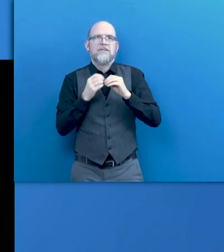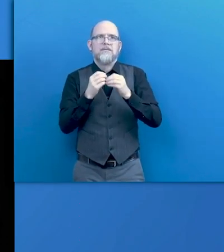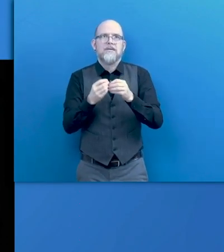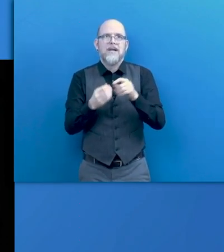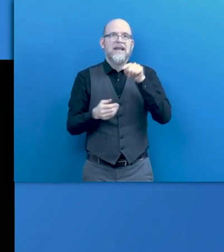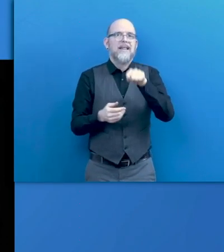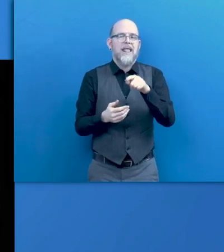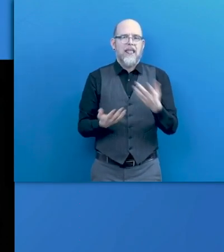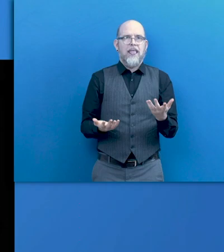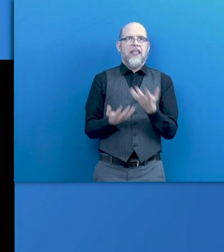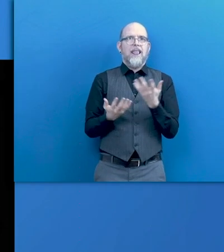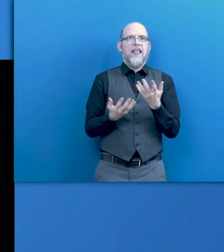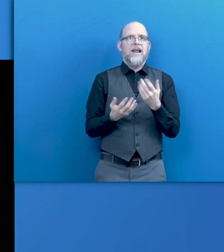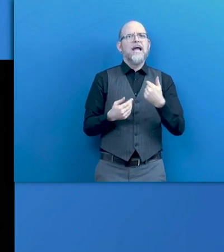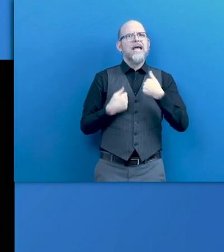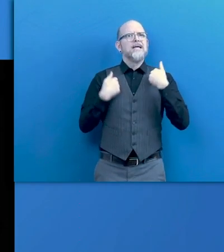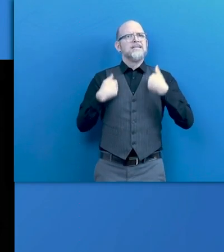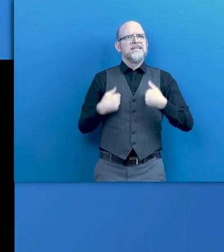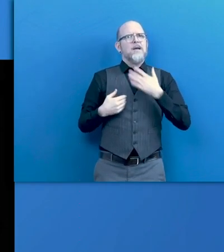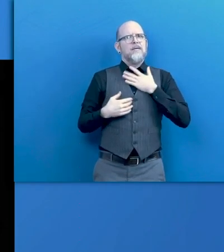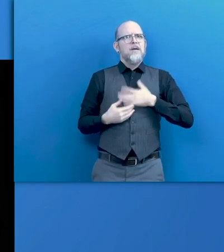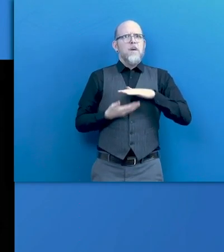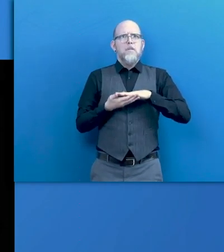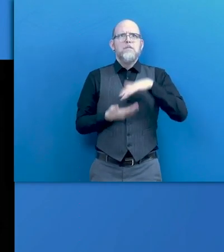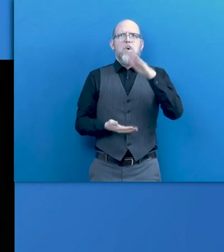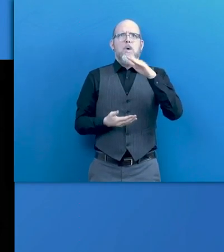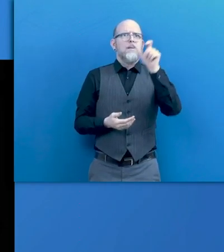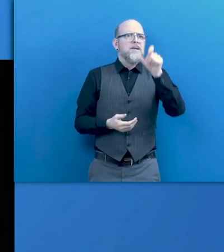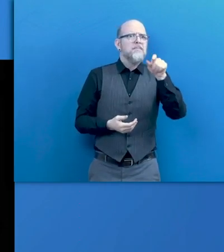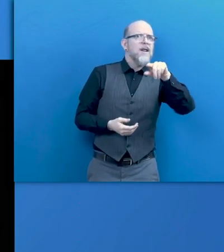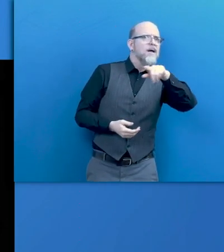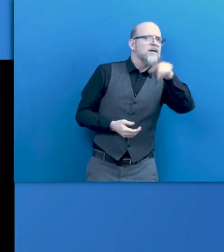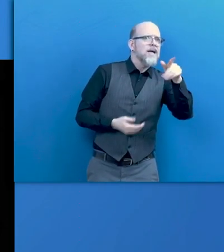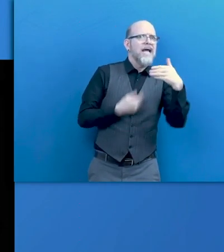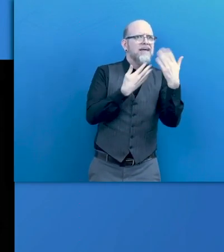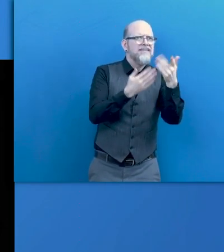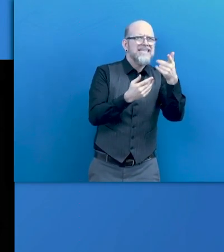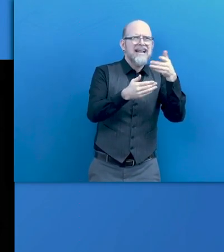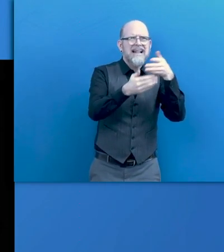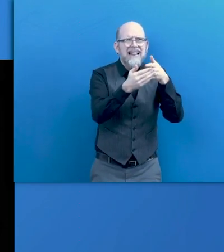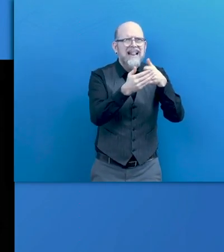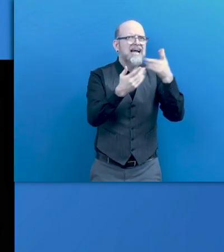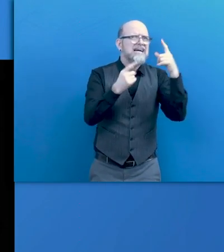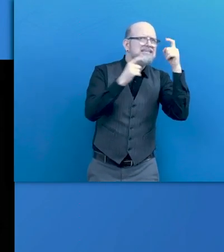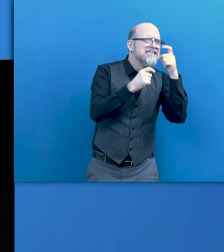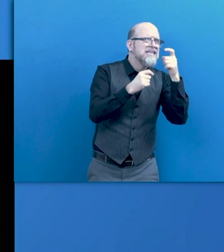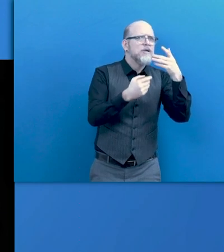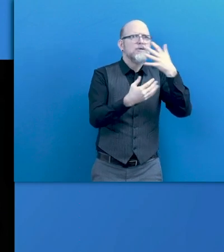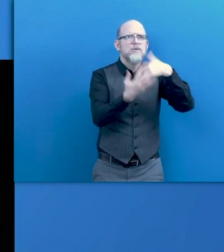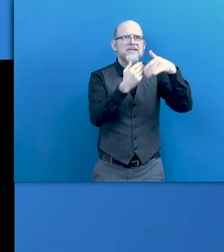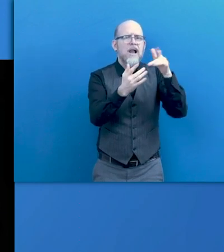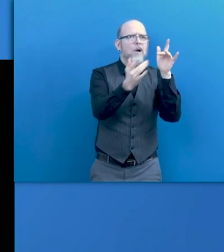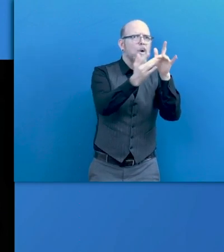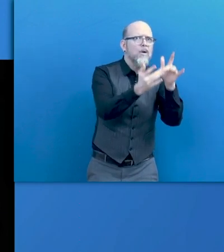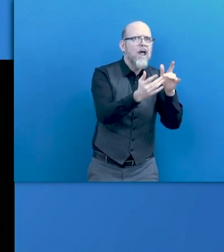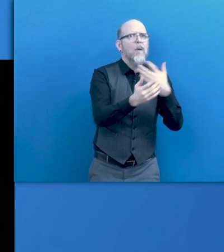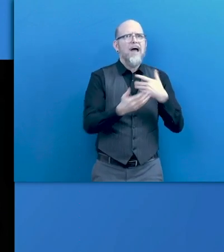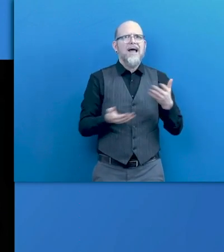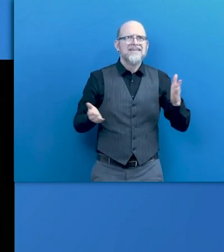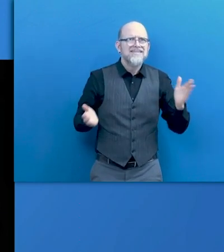get into a dilemma. Personally, I would also like to have people who otherwise have difficulty establishing social contacts have